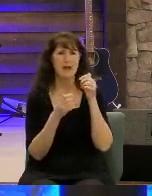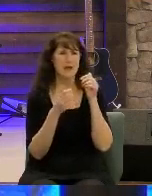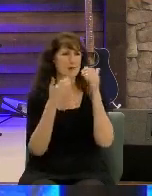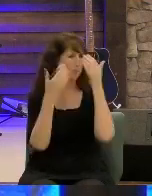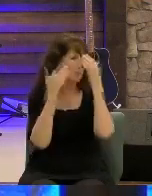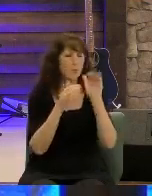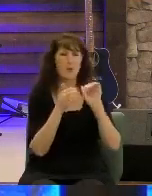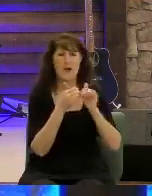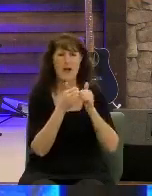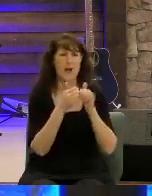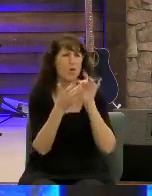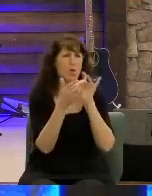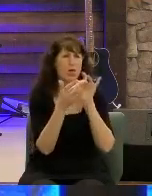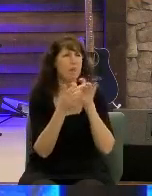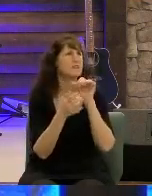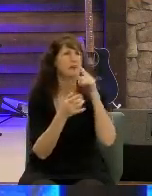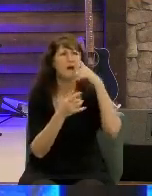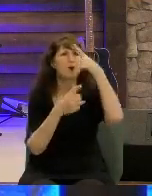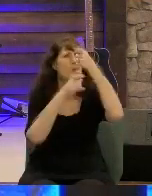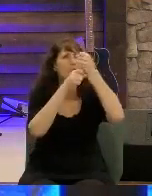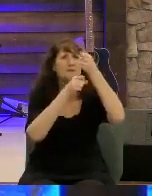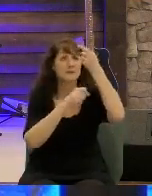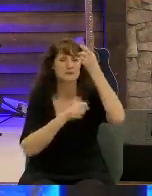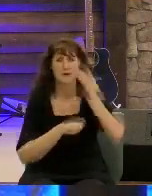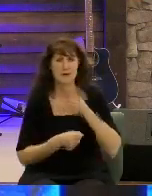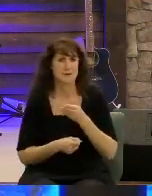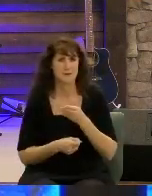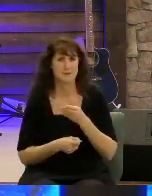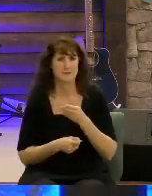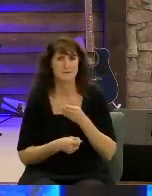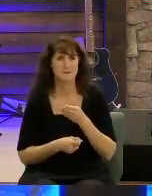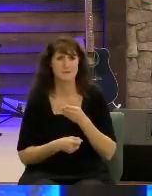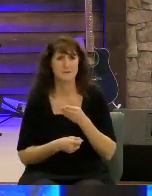I didn't trust God enough. I didn't trust him.